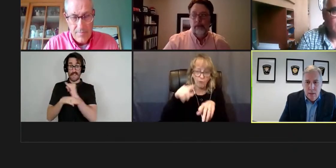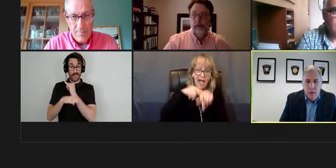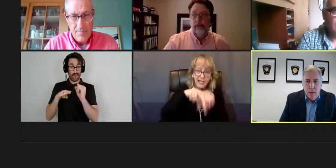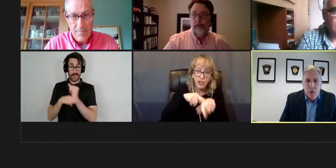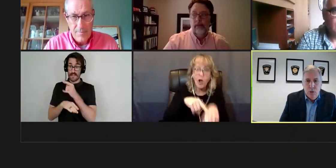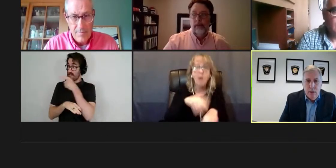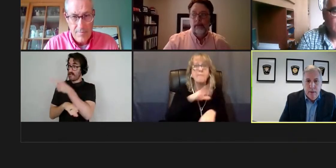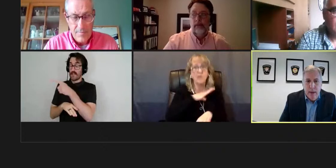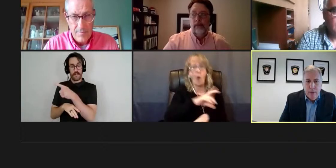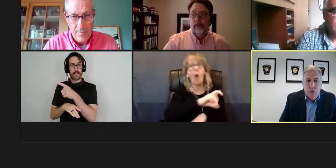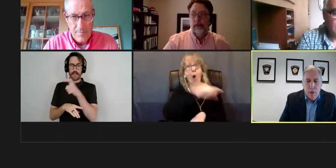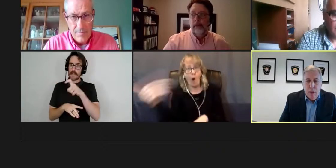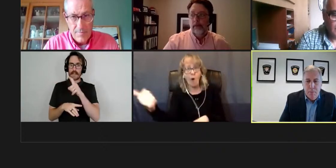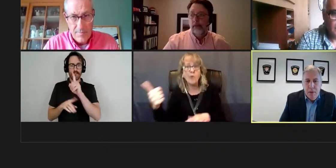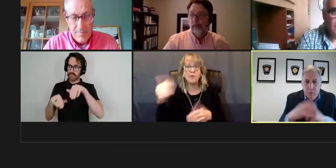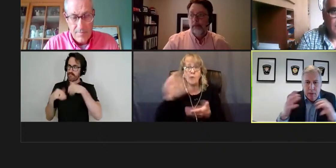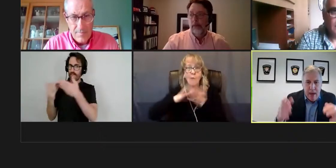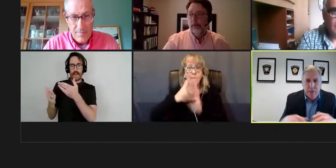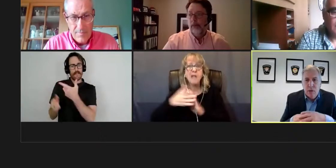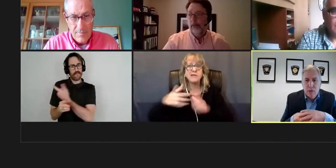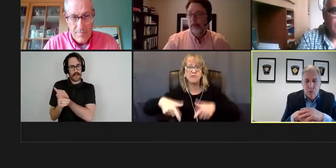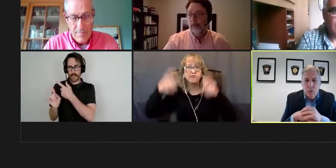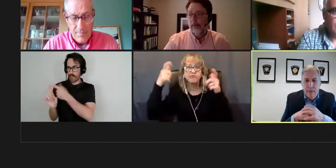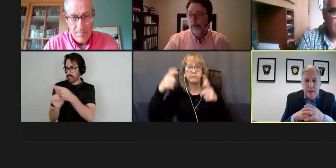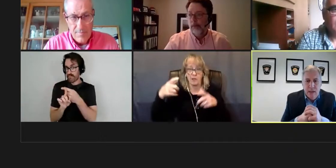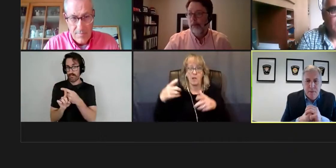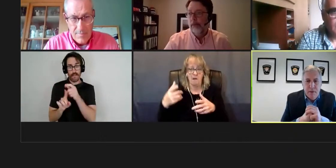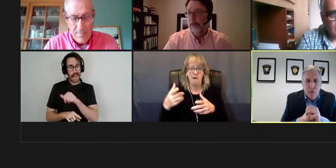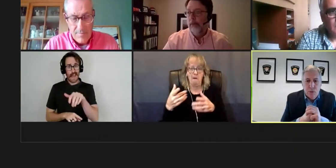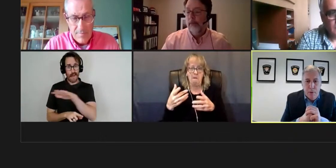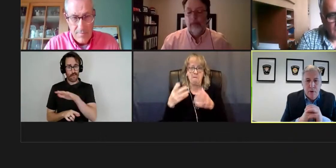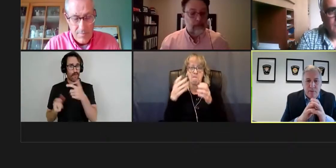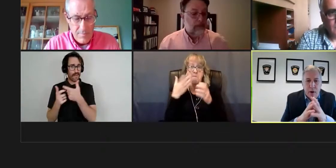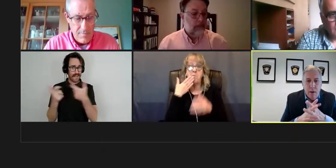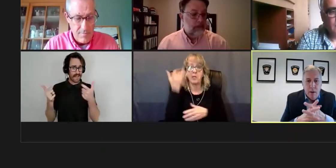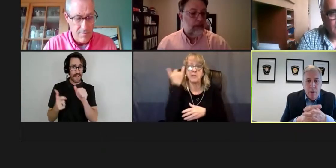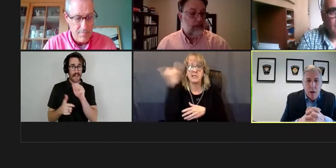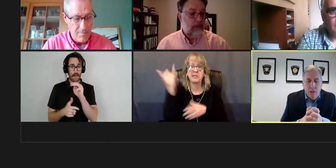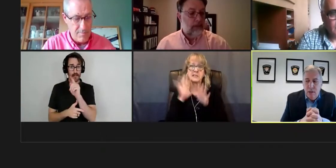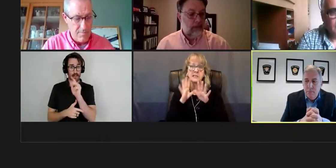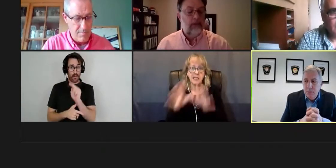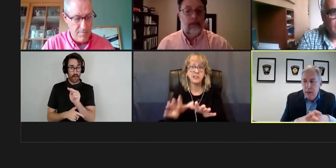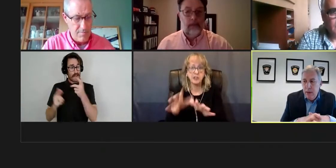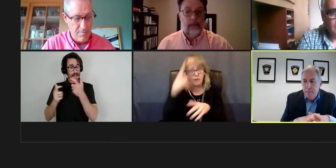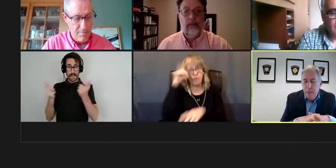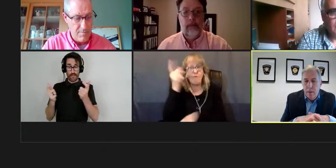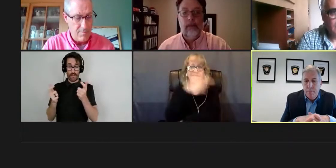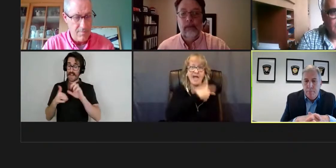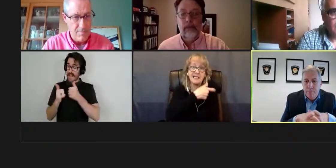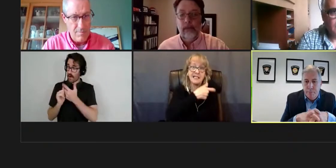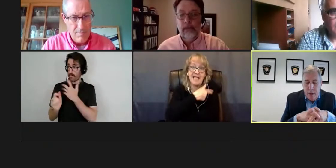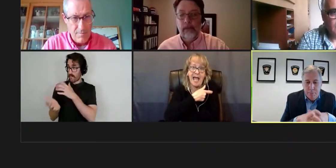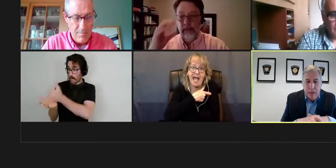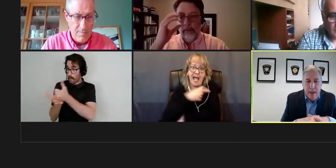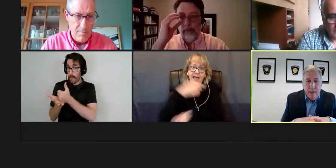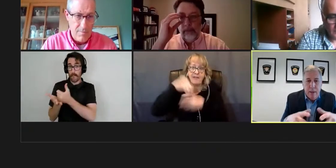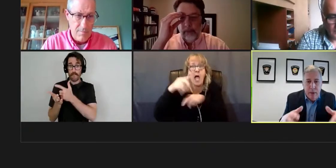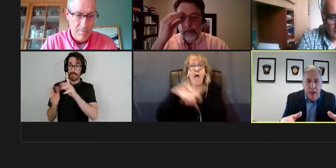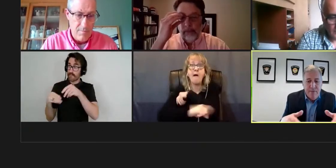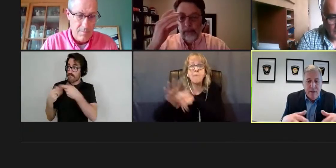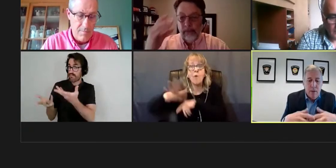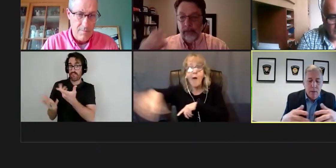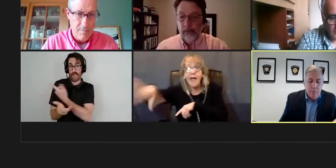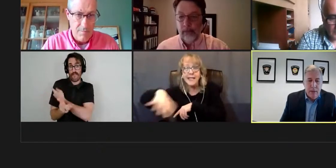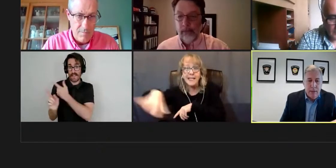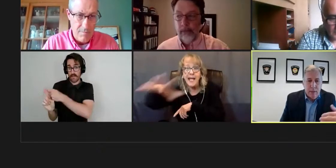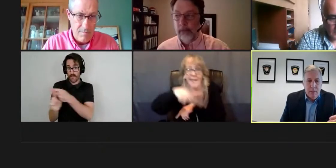valid to get through a lot of people, the Amazons of the world, that type of thing. So it's part of our team's a plan and we have